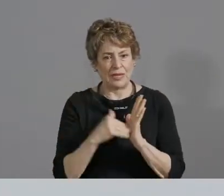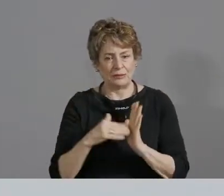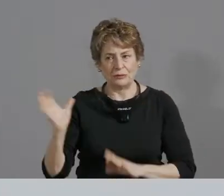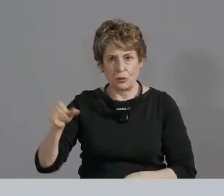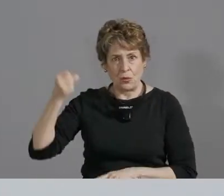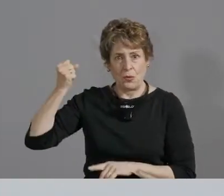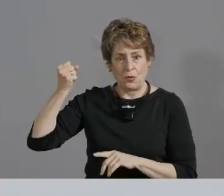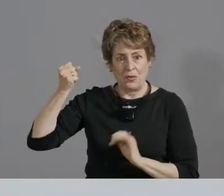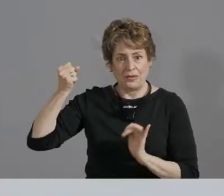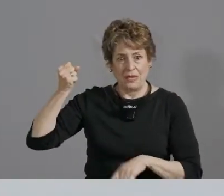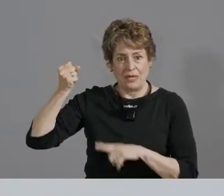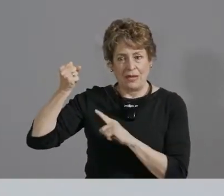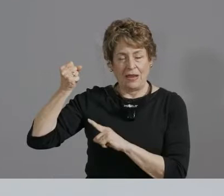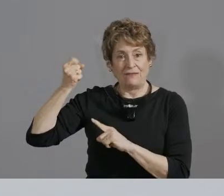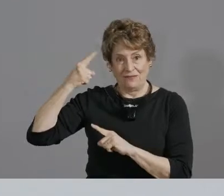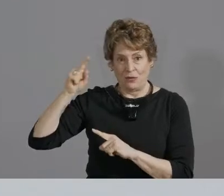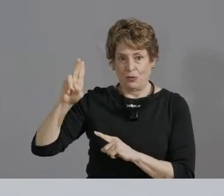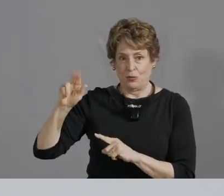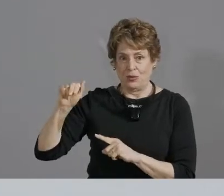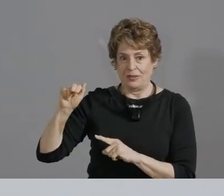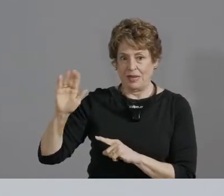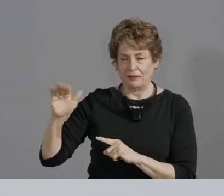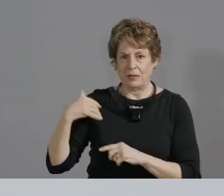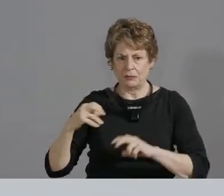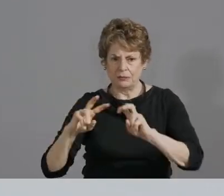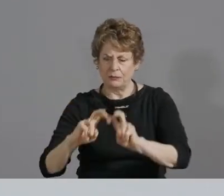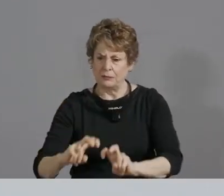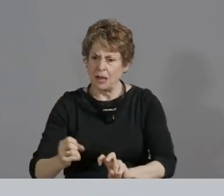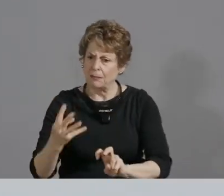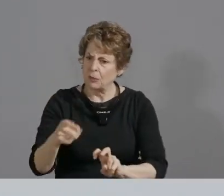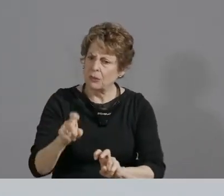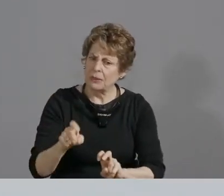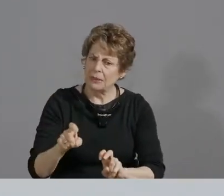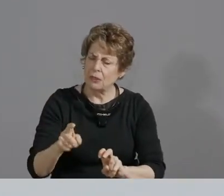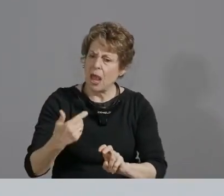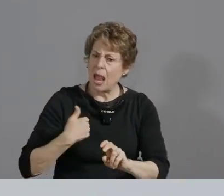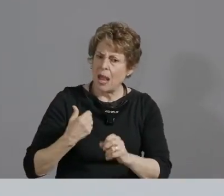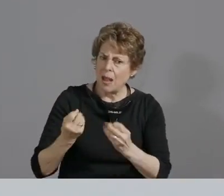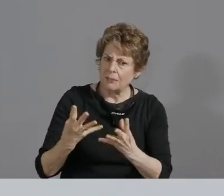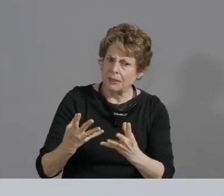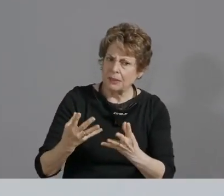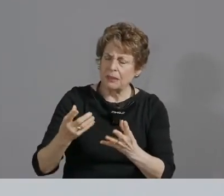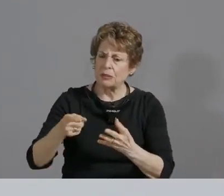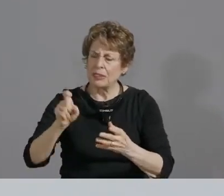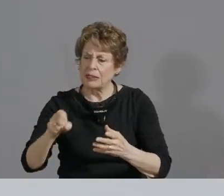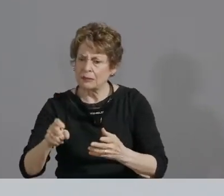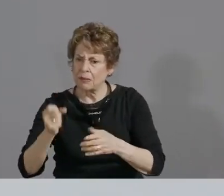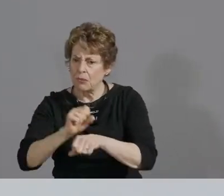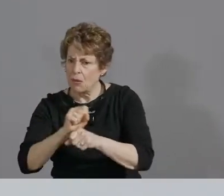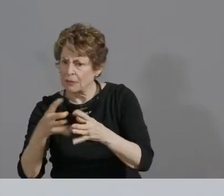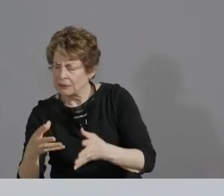on how much they currently have and what else they need. Okay, so we've got